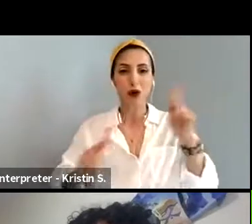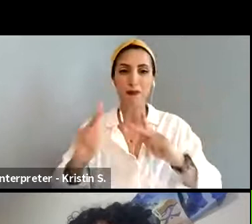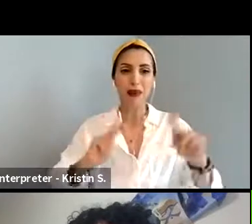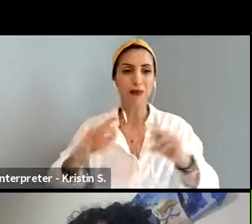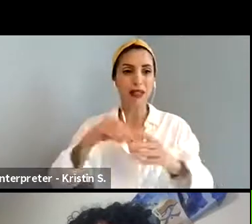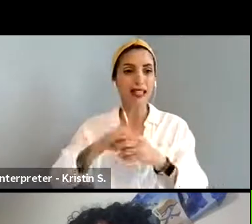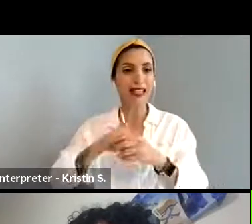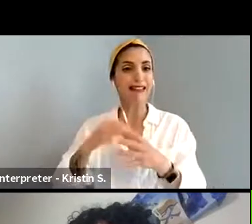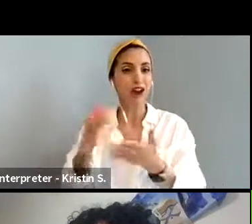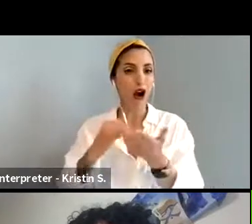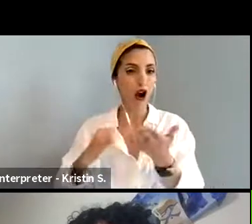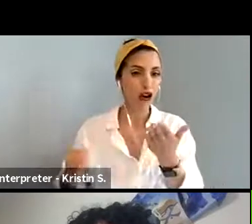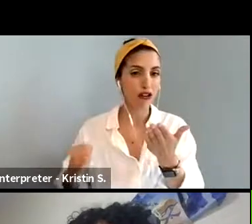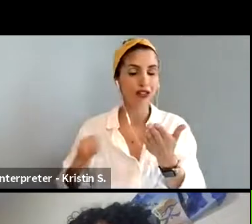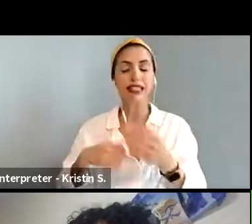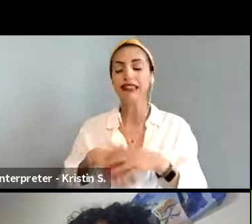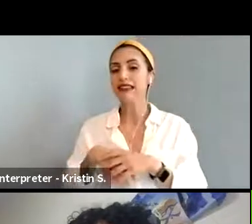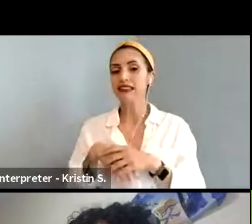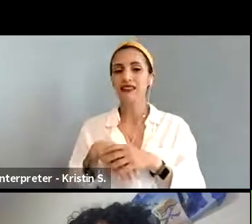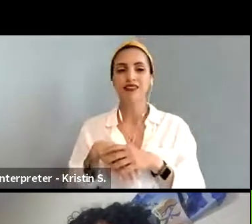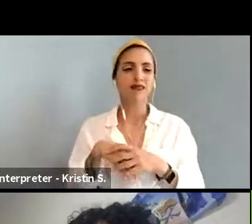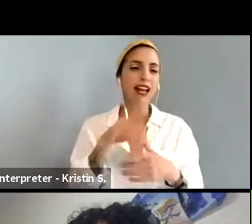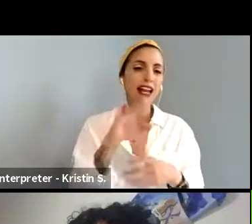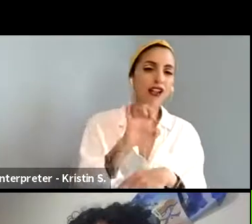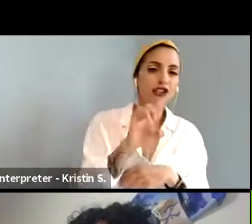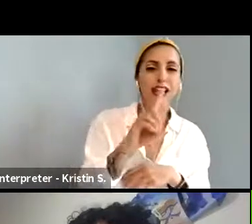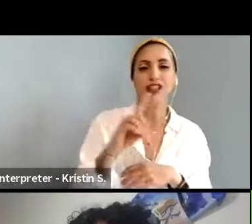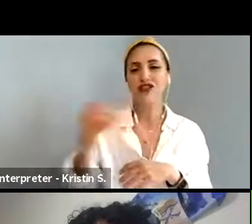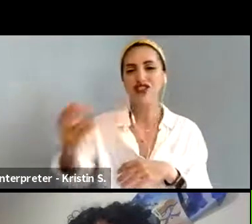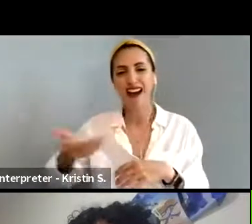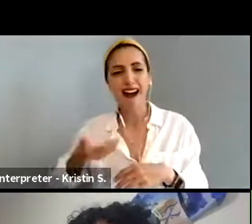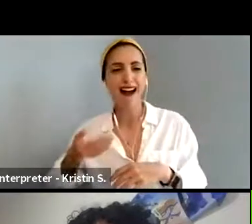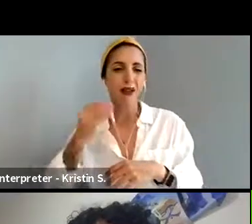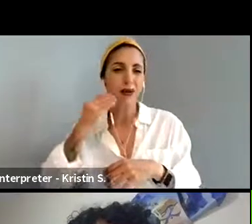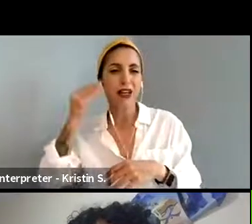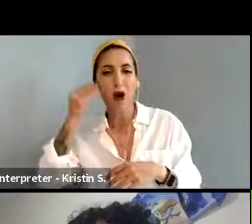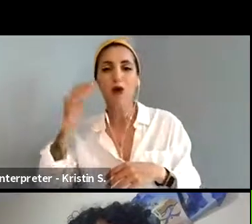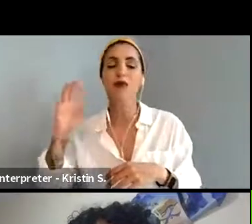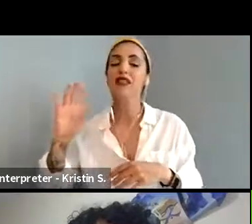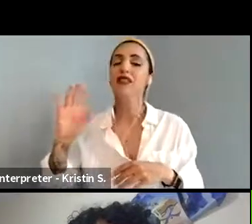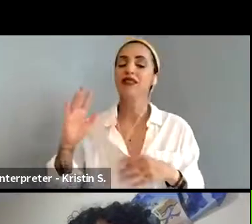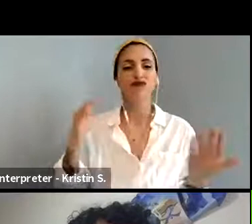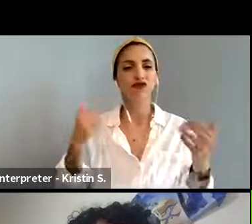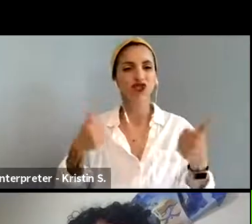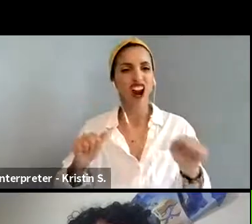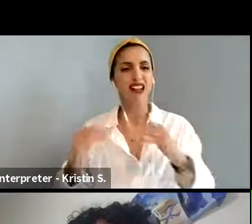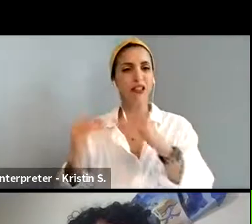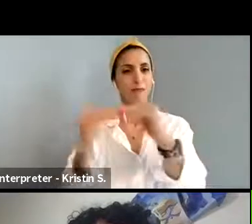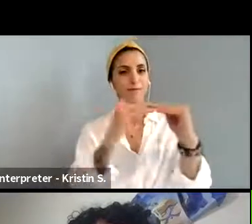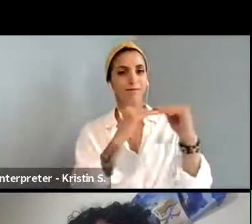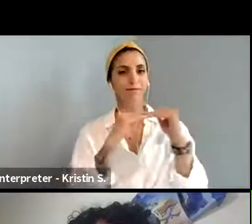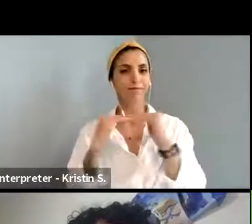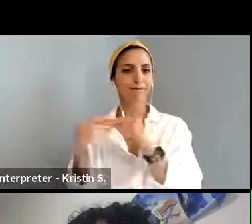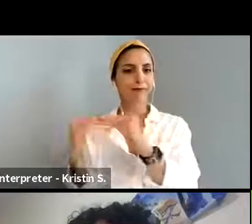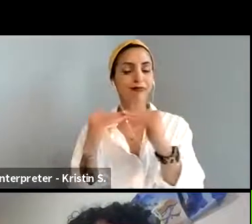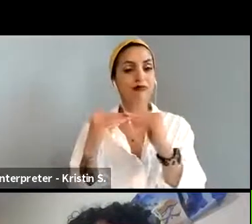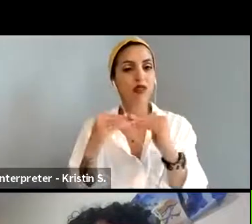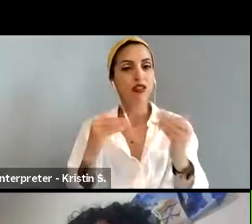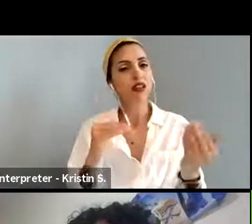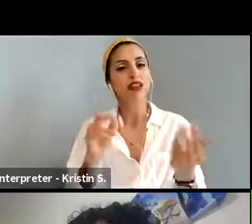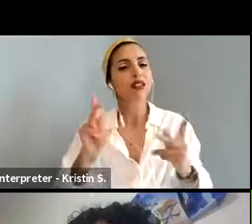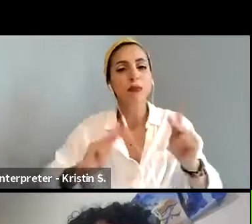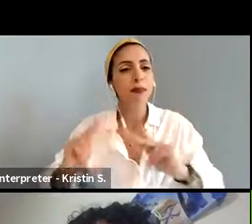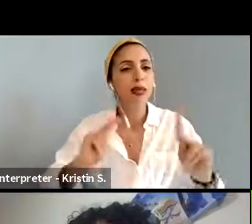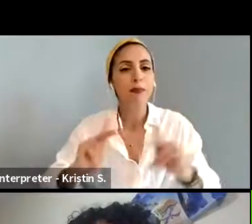hiring, equitable education, all of those things that lead to that, leveling the playing field, period. Because people don't want to